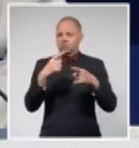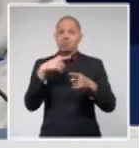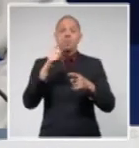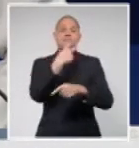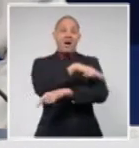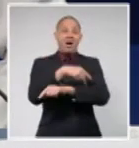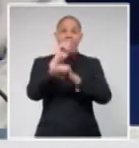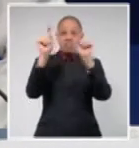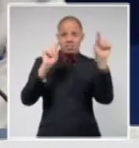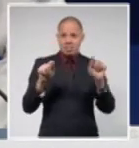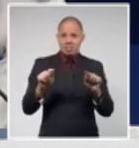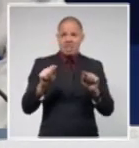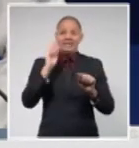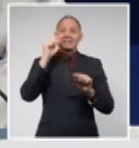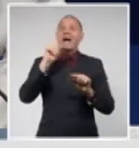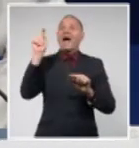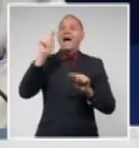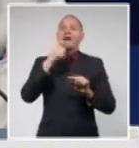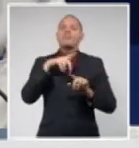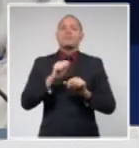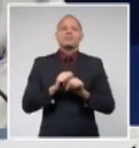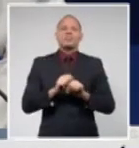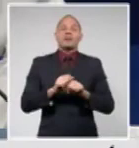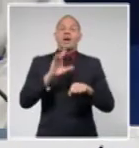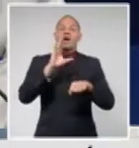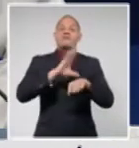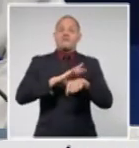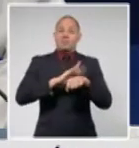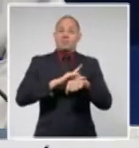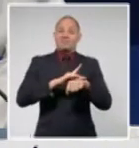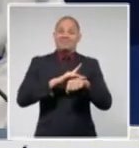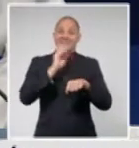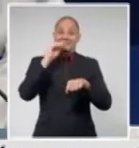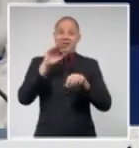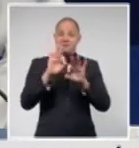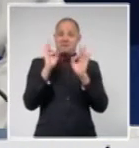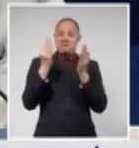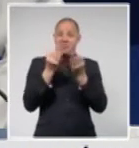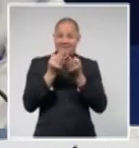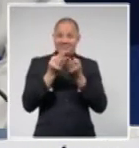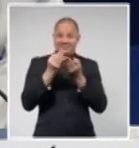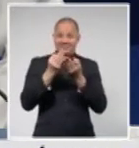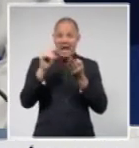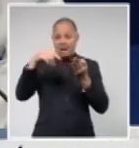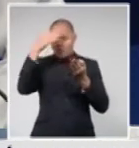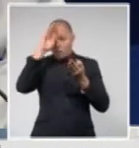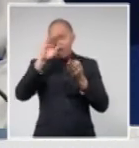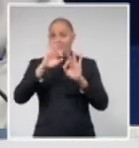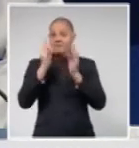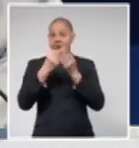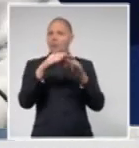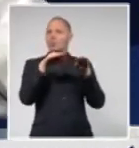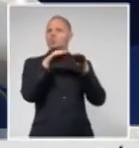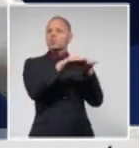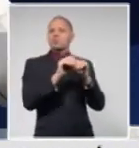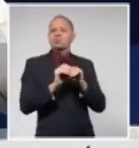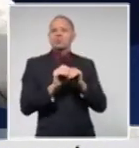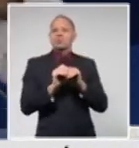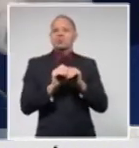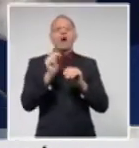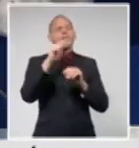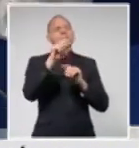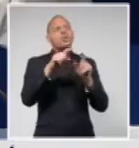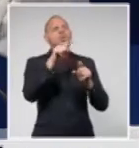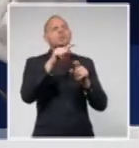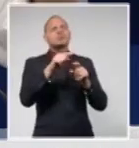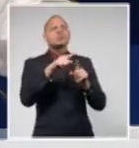Yesterday, 65 people were discharged from hospital, a positive result. 51 people were discharged